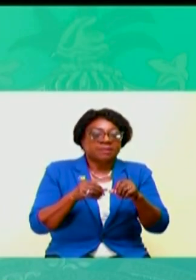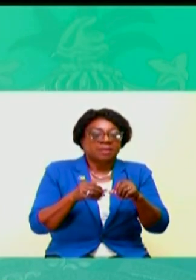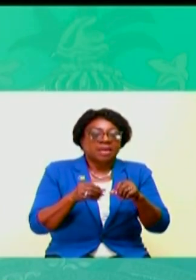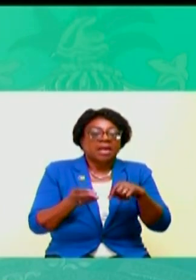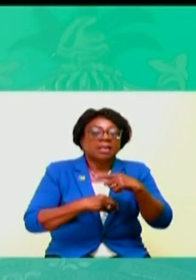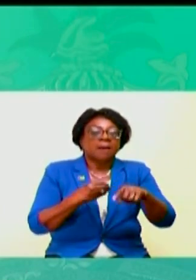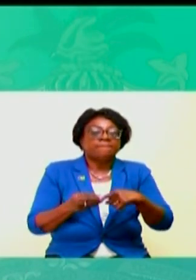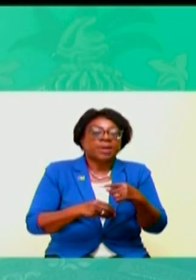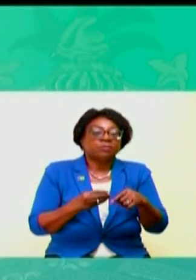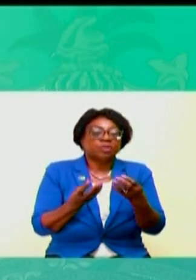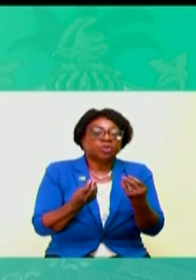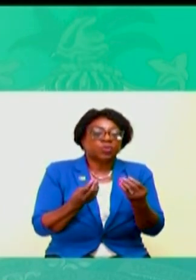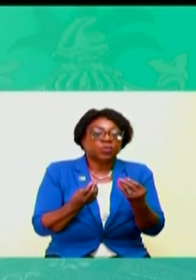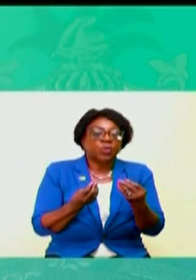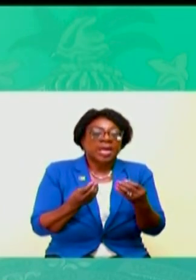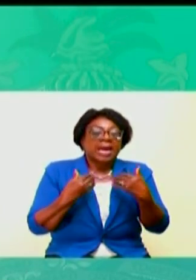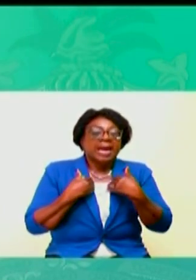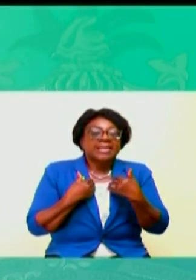has been done